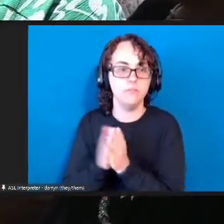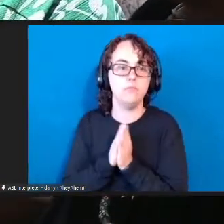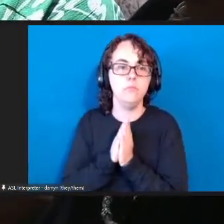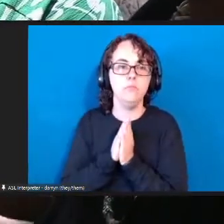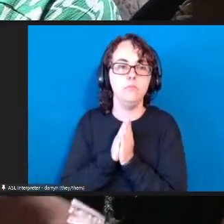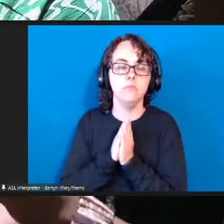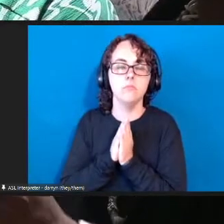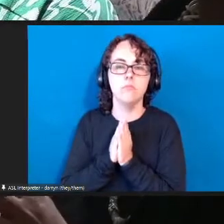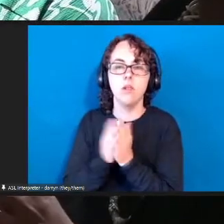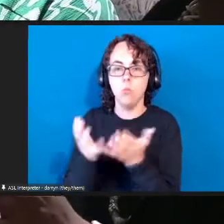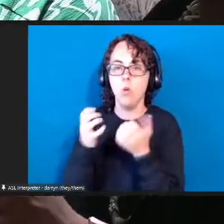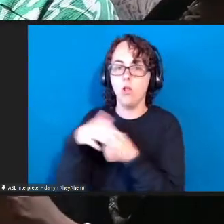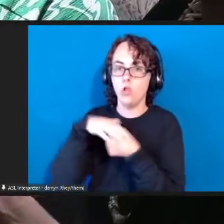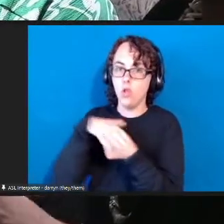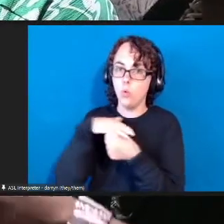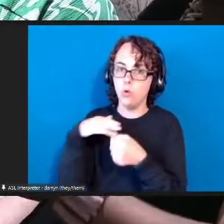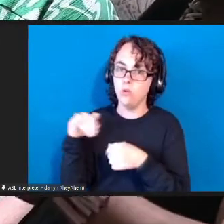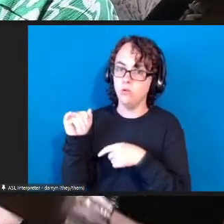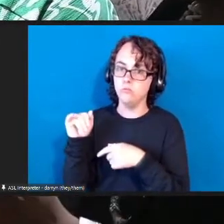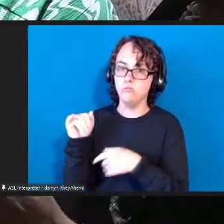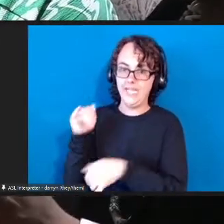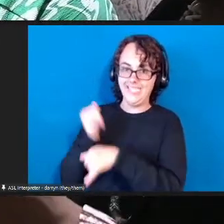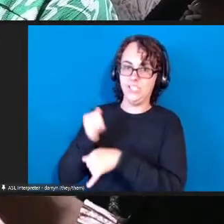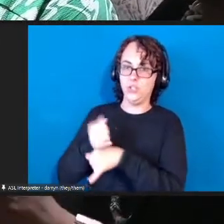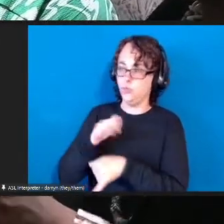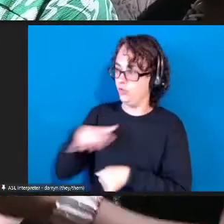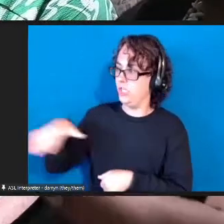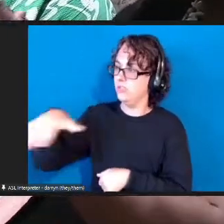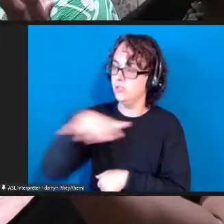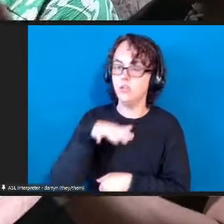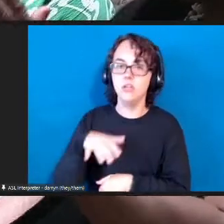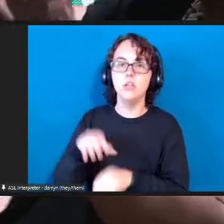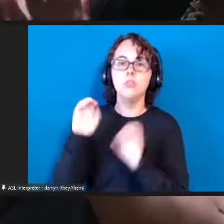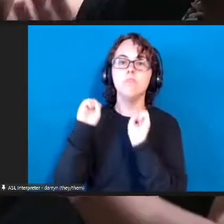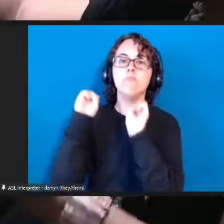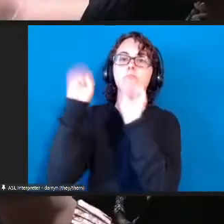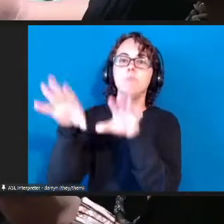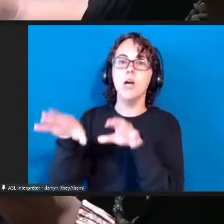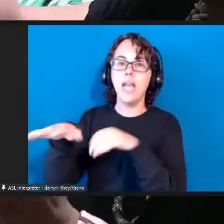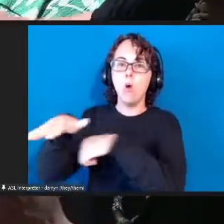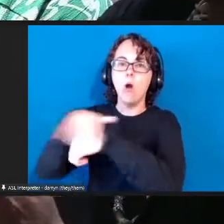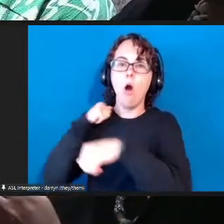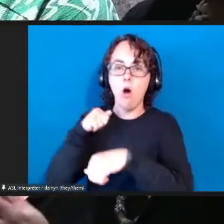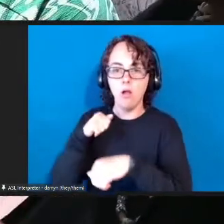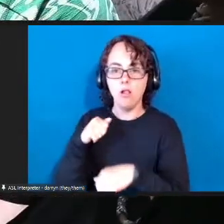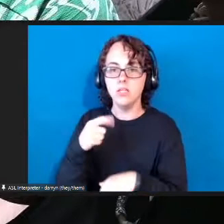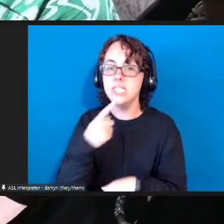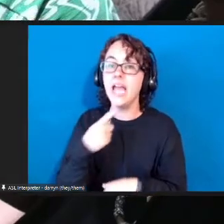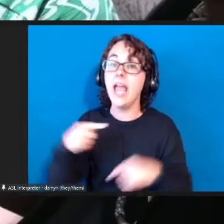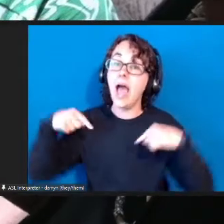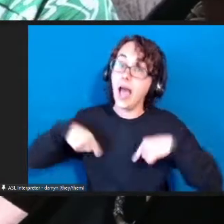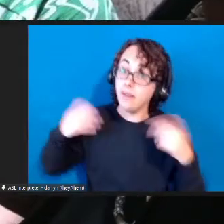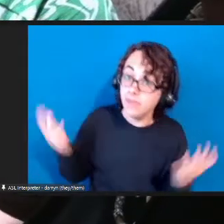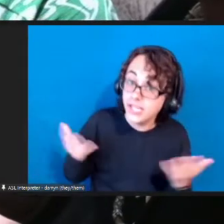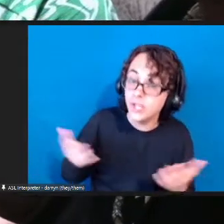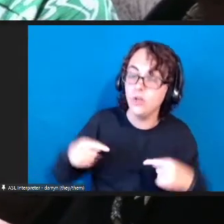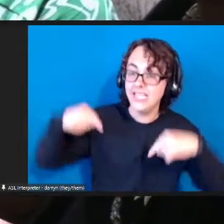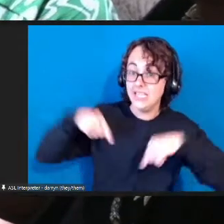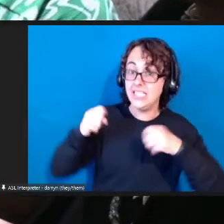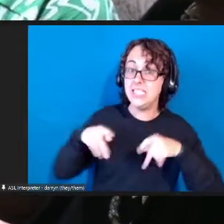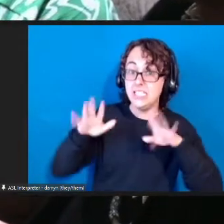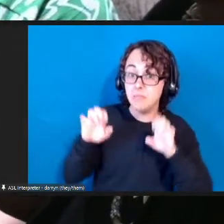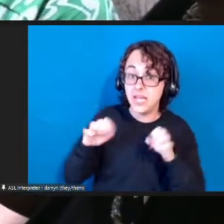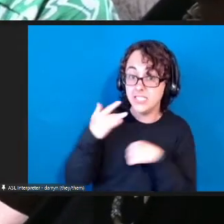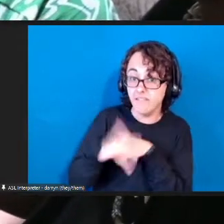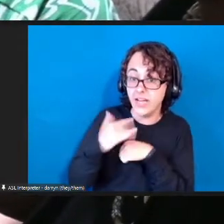institutions put out a call to say, I'm here and I would love, here's a space for anyone that